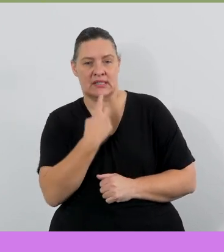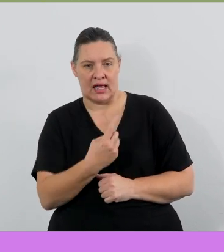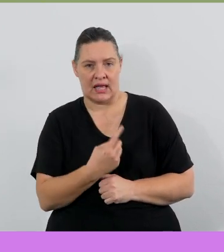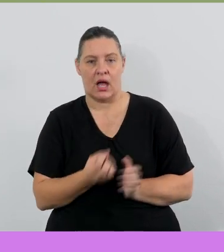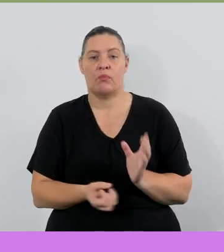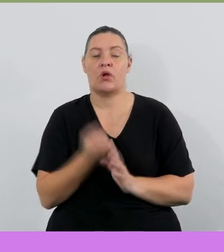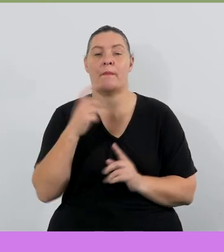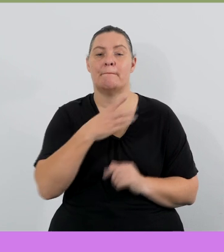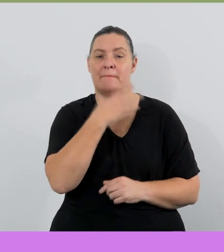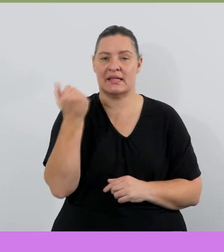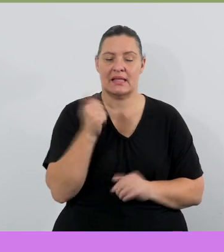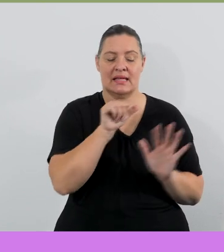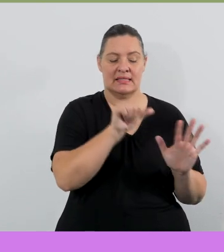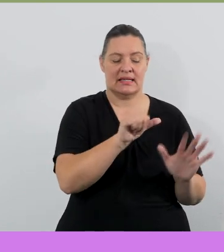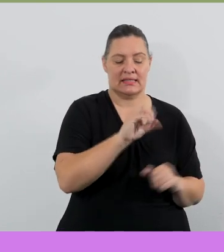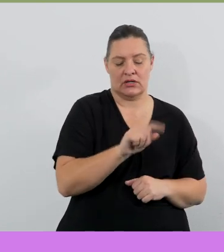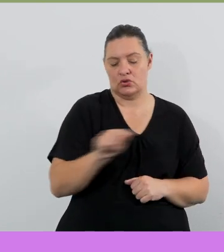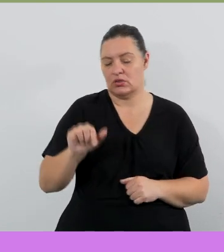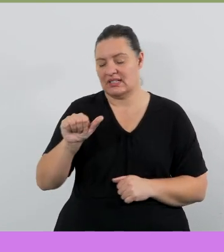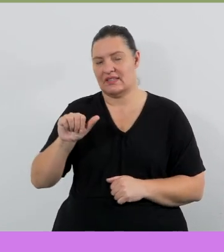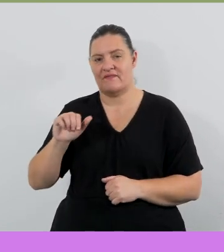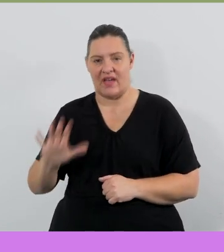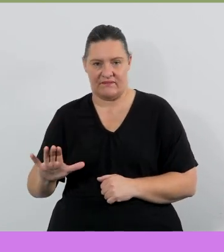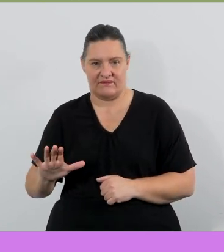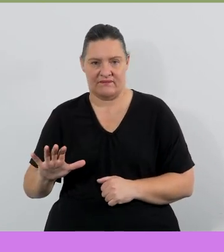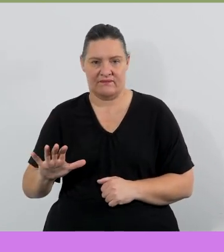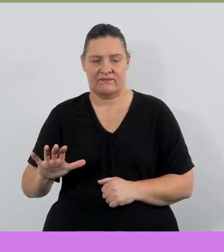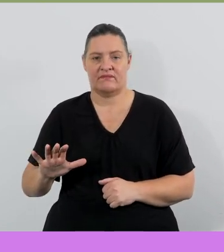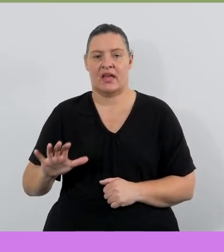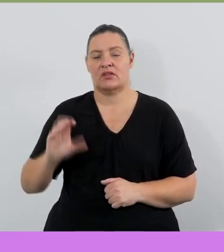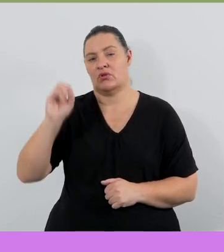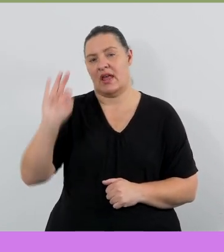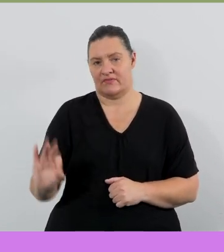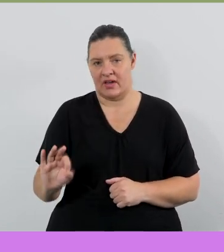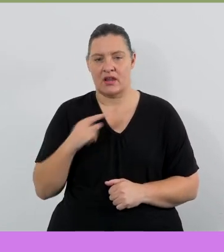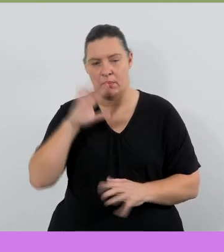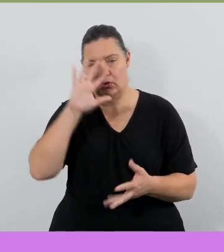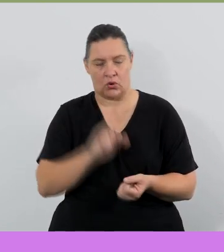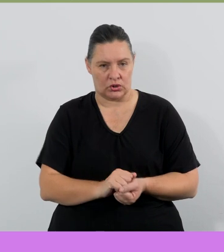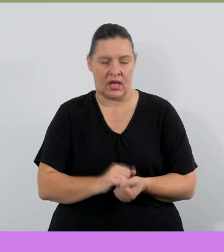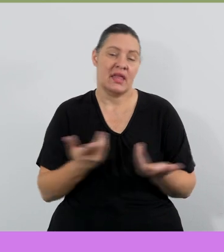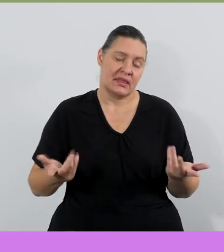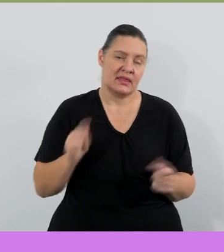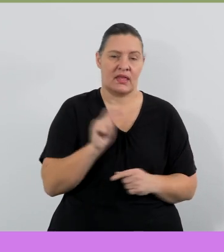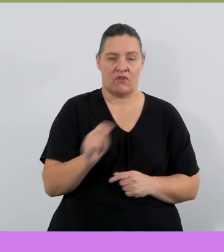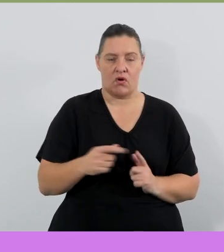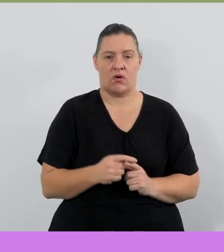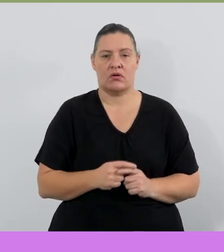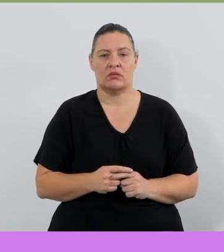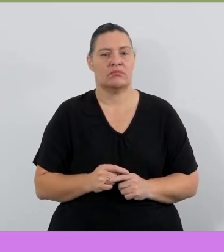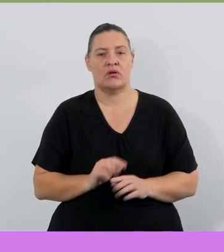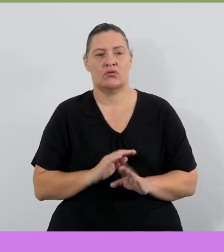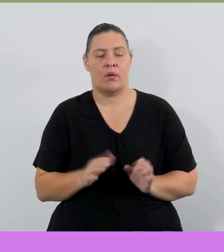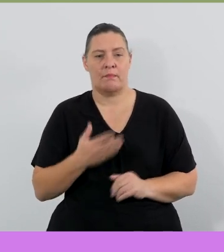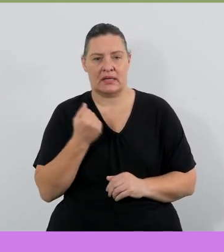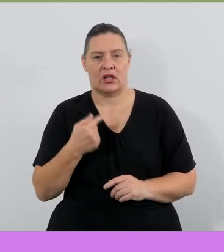it grows best between 60 and 65 degrees Fahrenheit. Remember, now I have to conclude. So therefore, it won't be